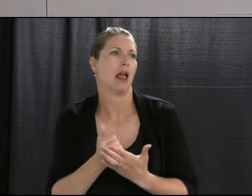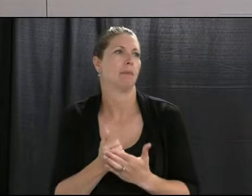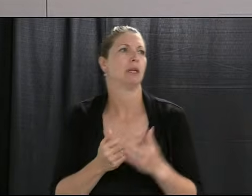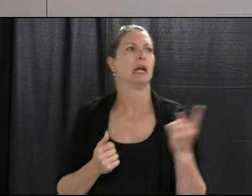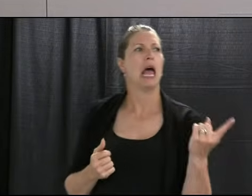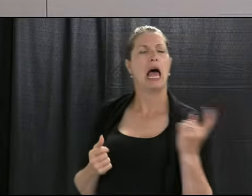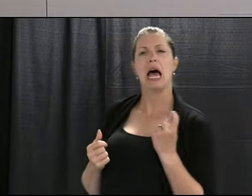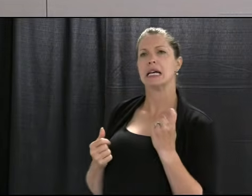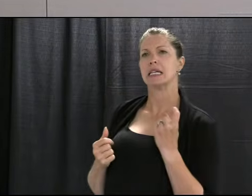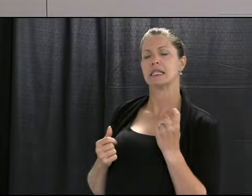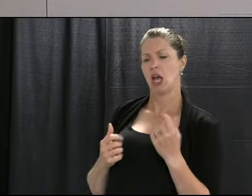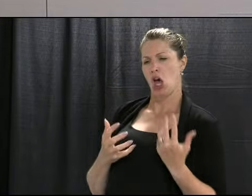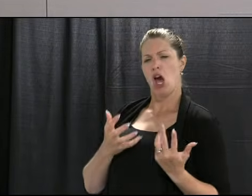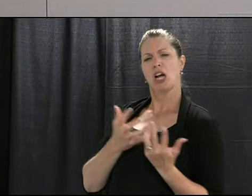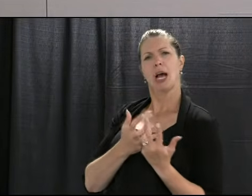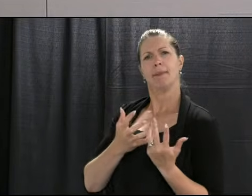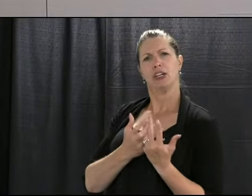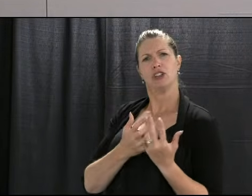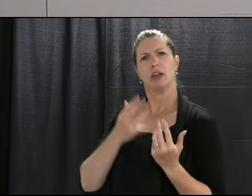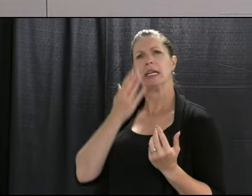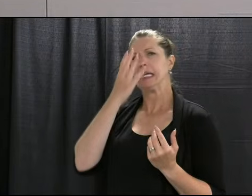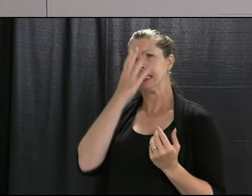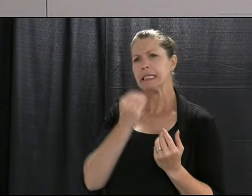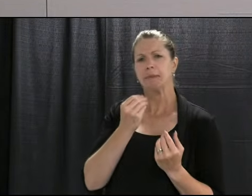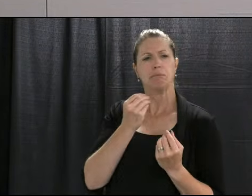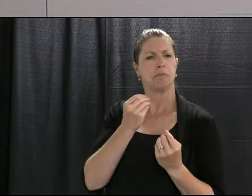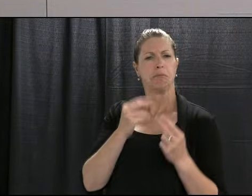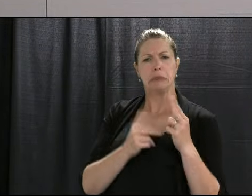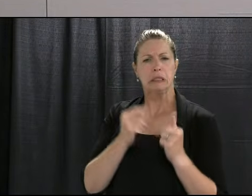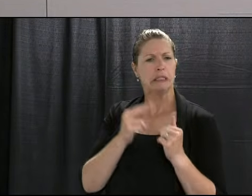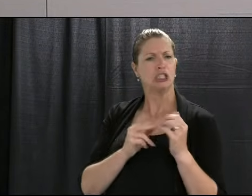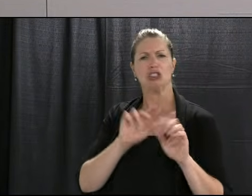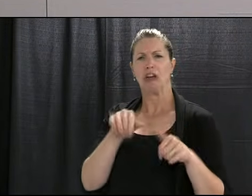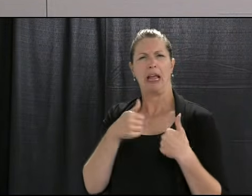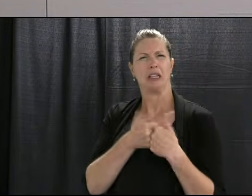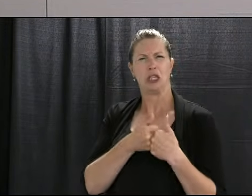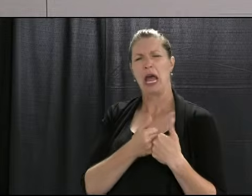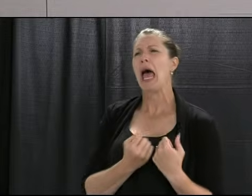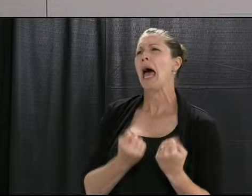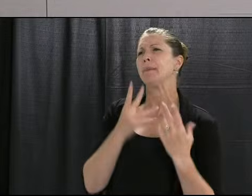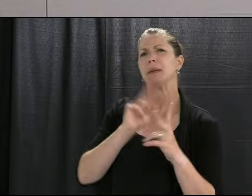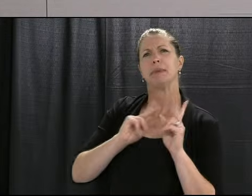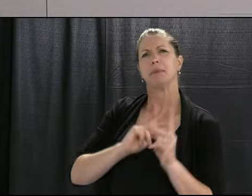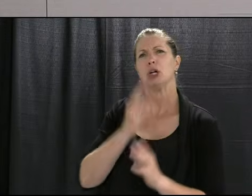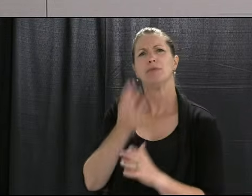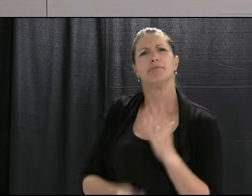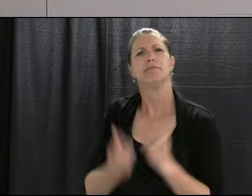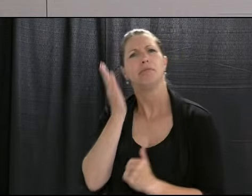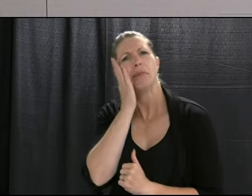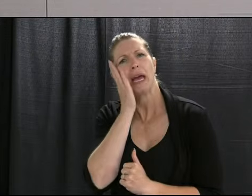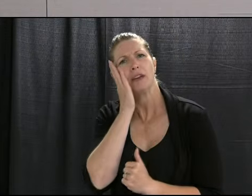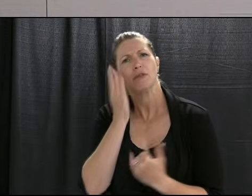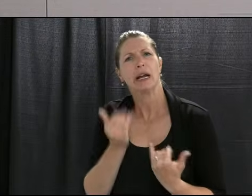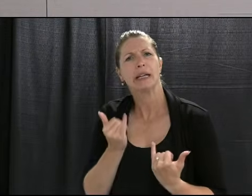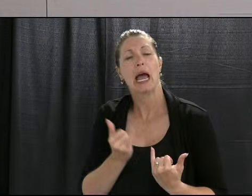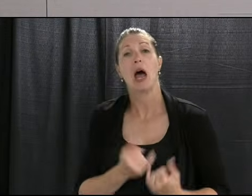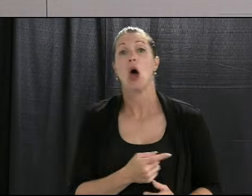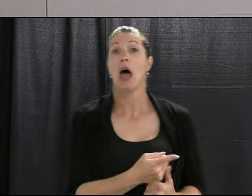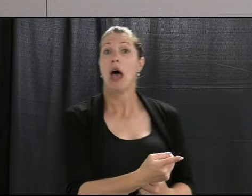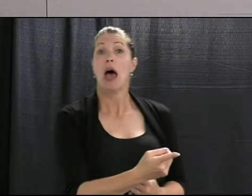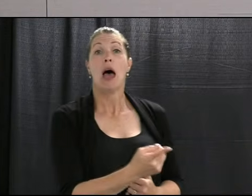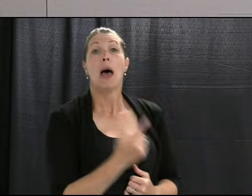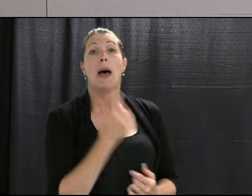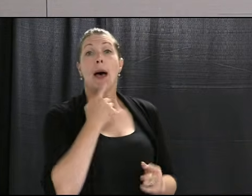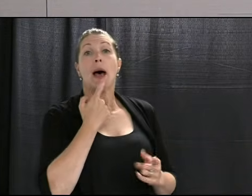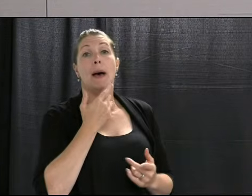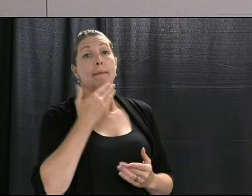say accommodation challenges? Are there how many people don't have a place to stay right now? You would actually be best talking